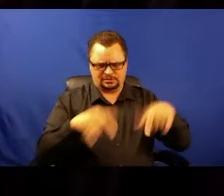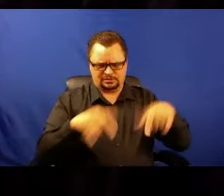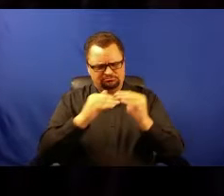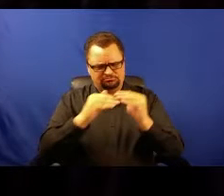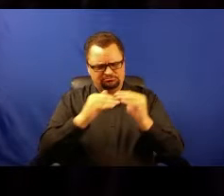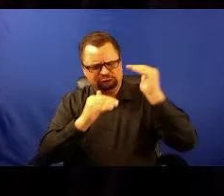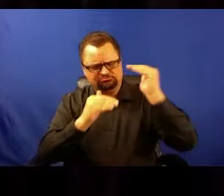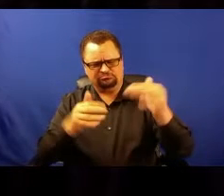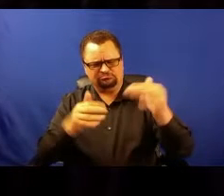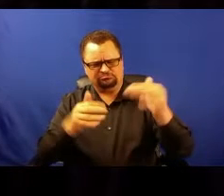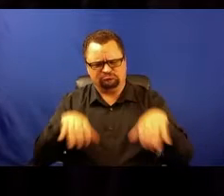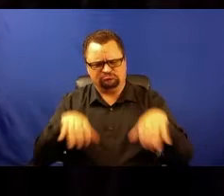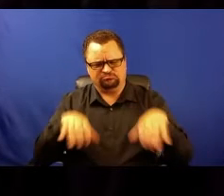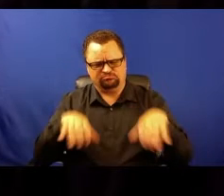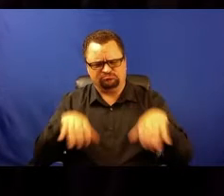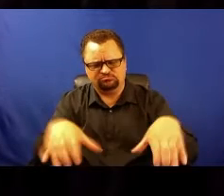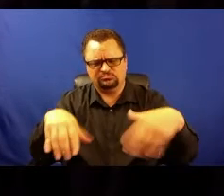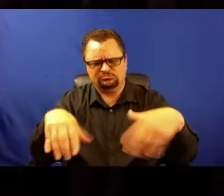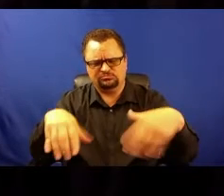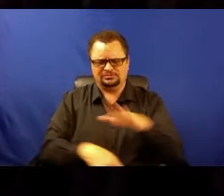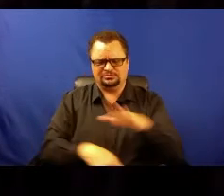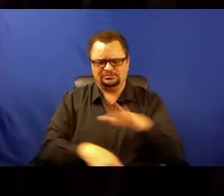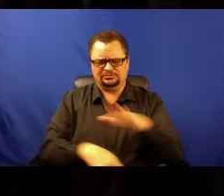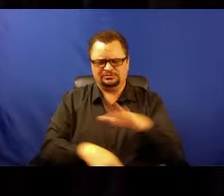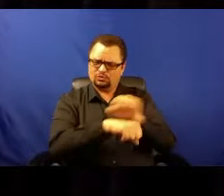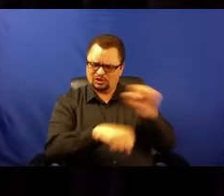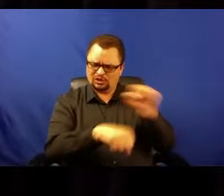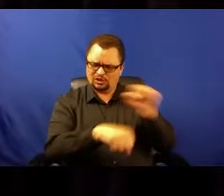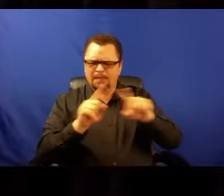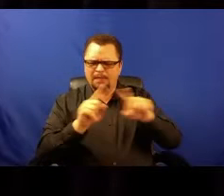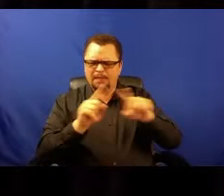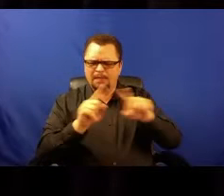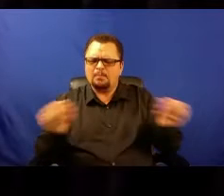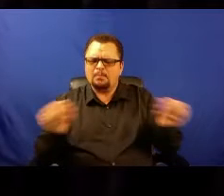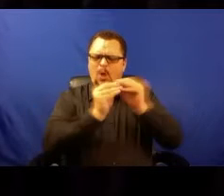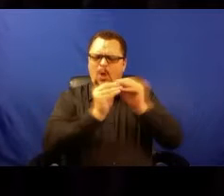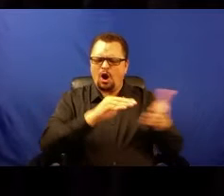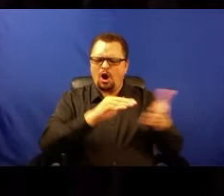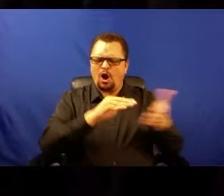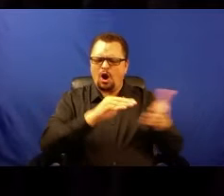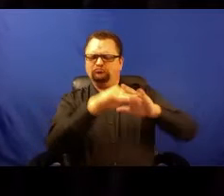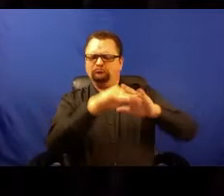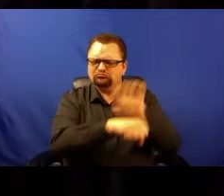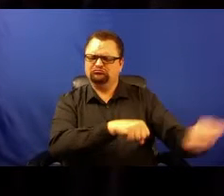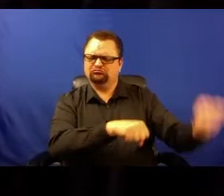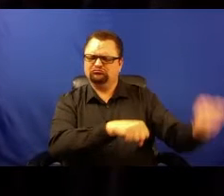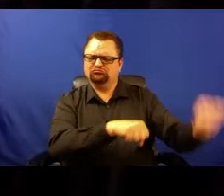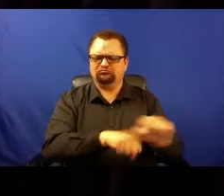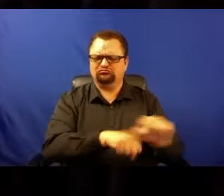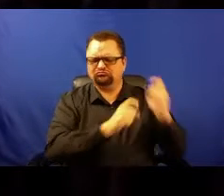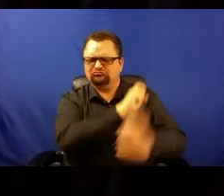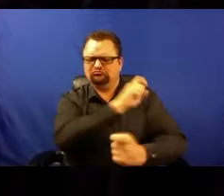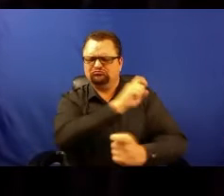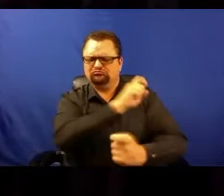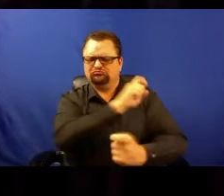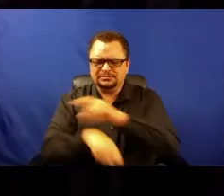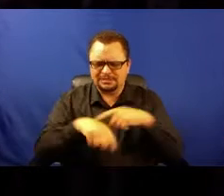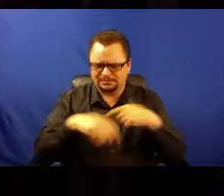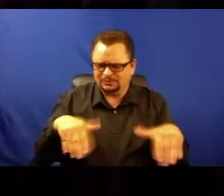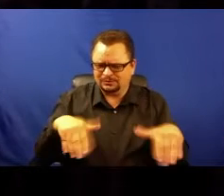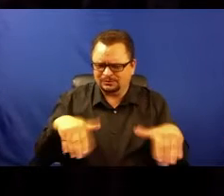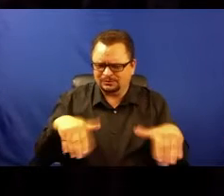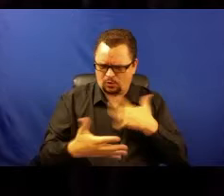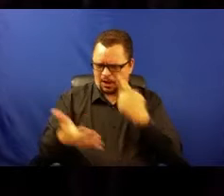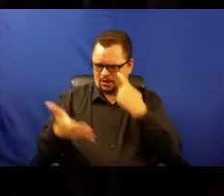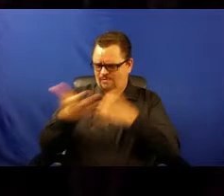couple of groups to recognize today. And so we'll go ahead and start off with Operation House